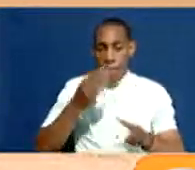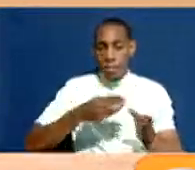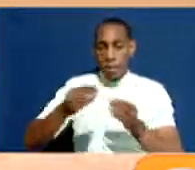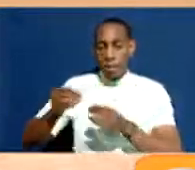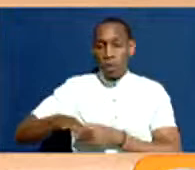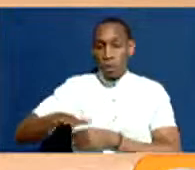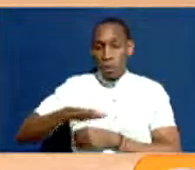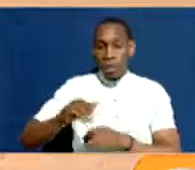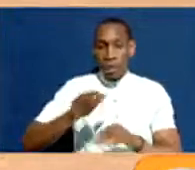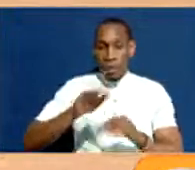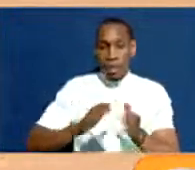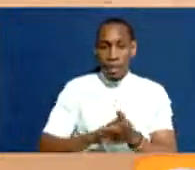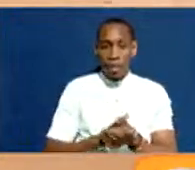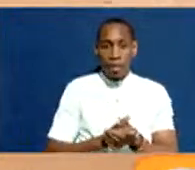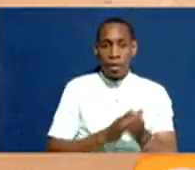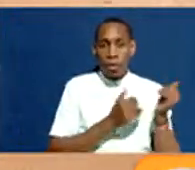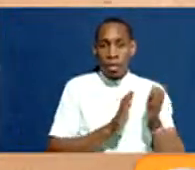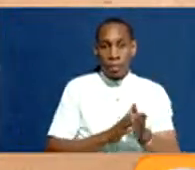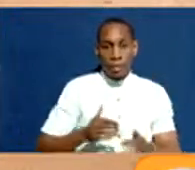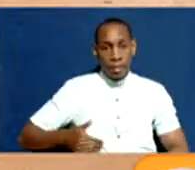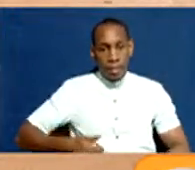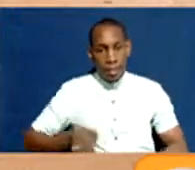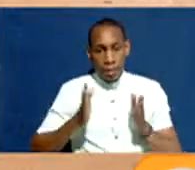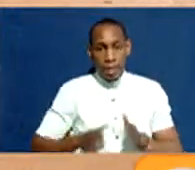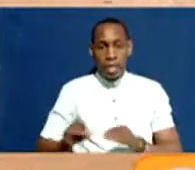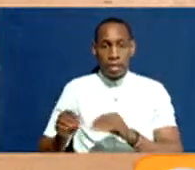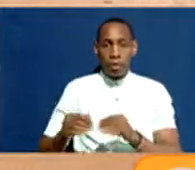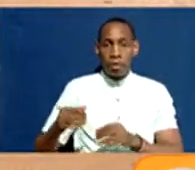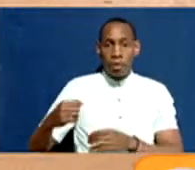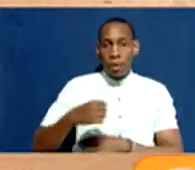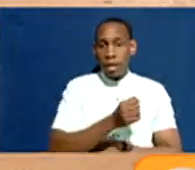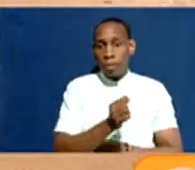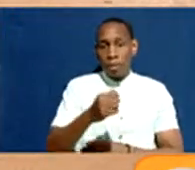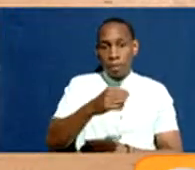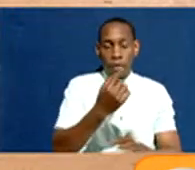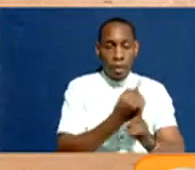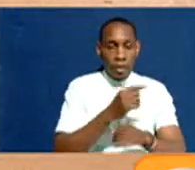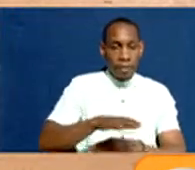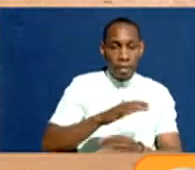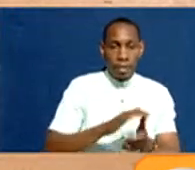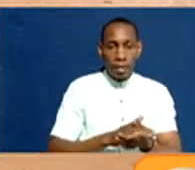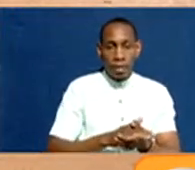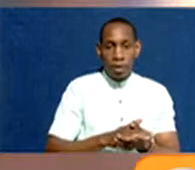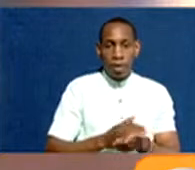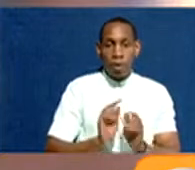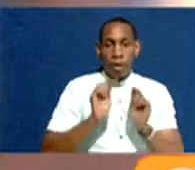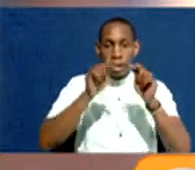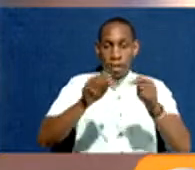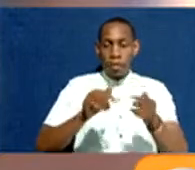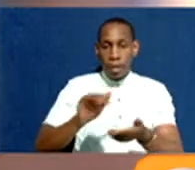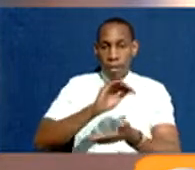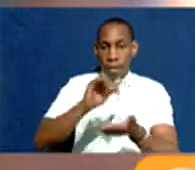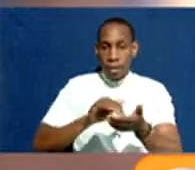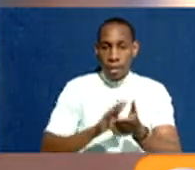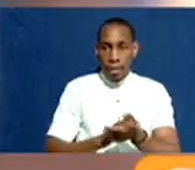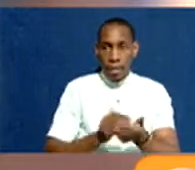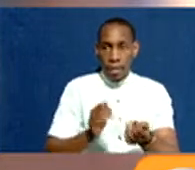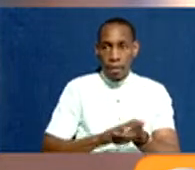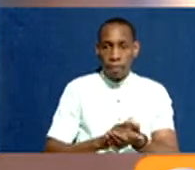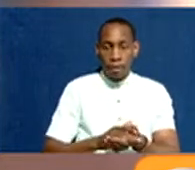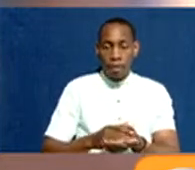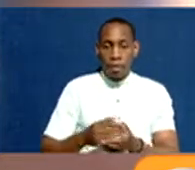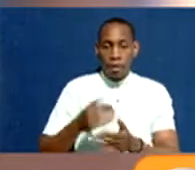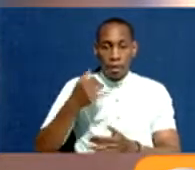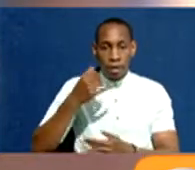of expecting starving Kenyans who are on the move from one place to another to visit their centers. According to them, switching off their